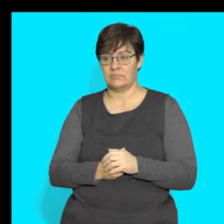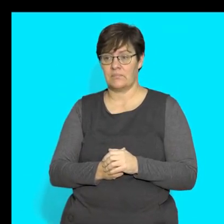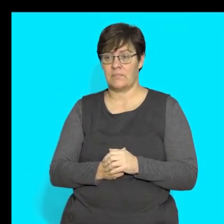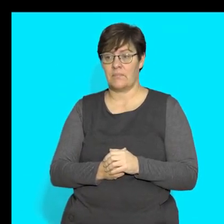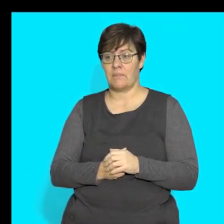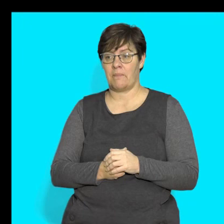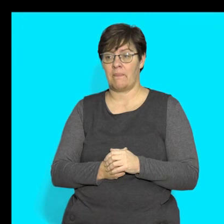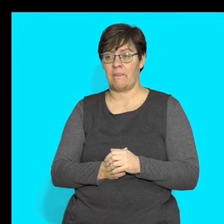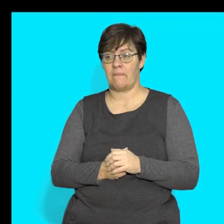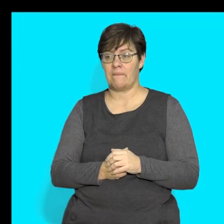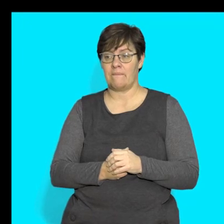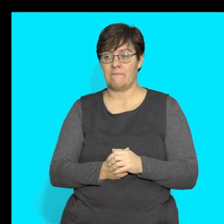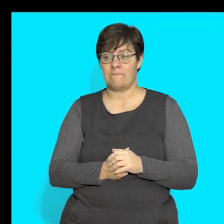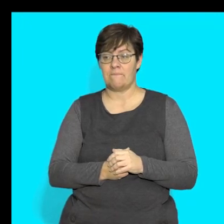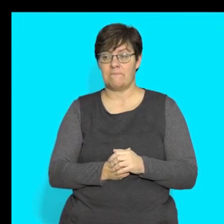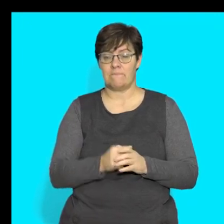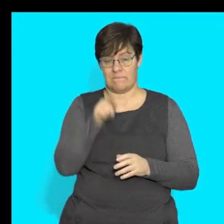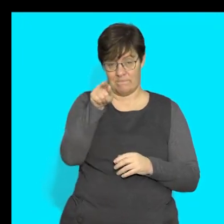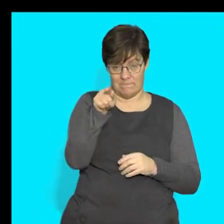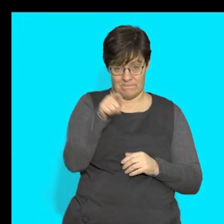back here,